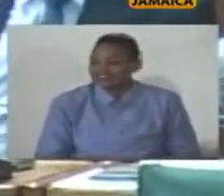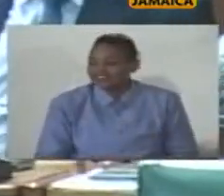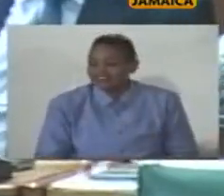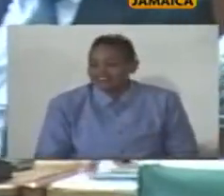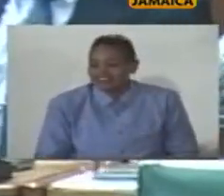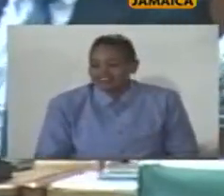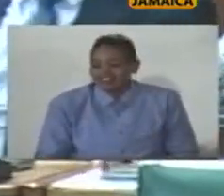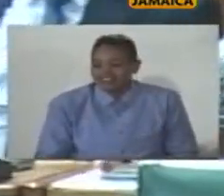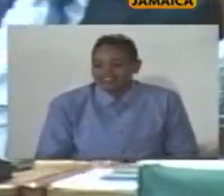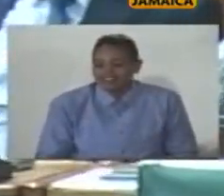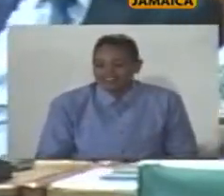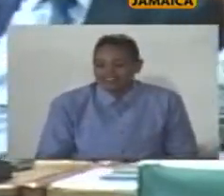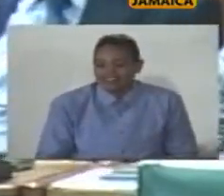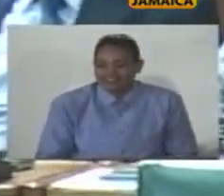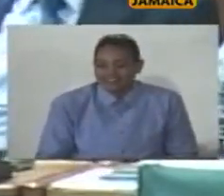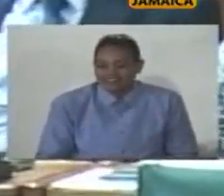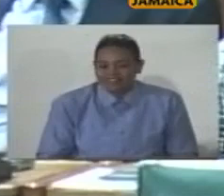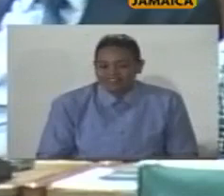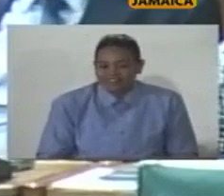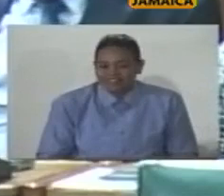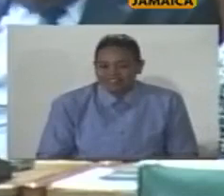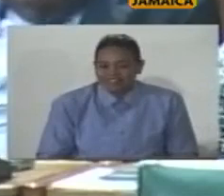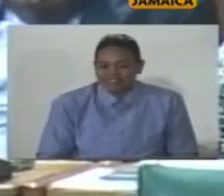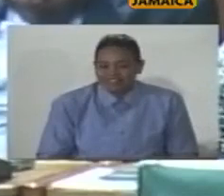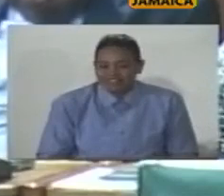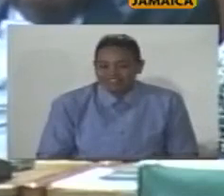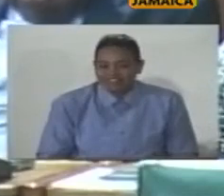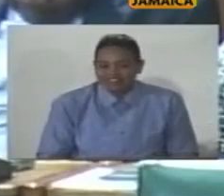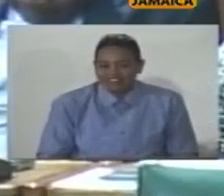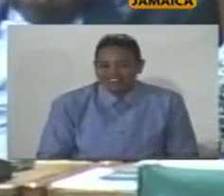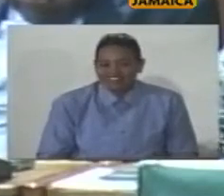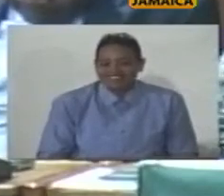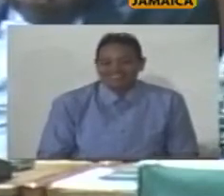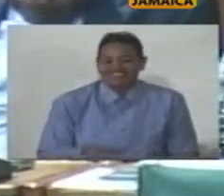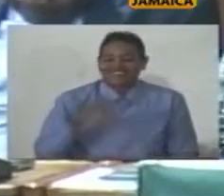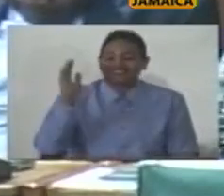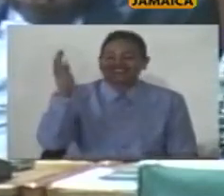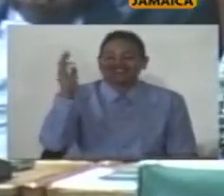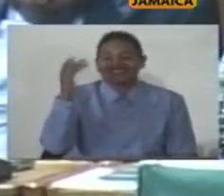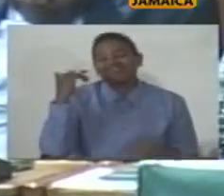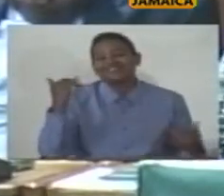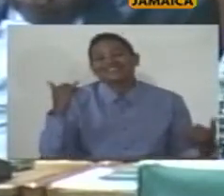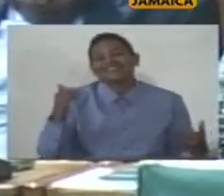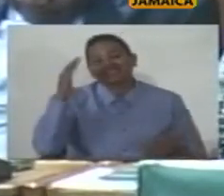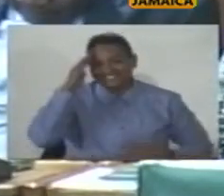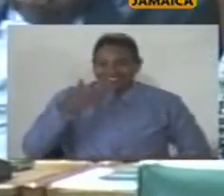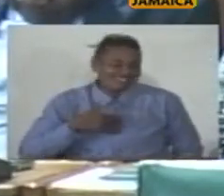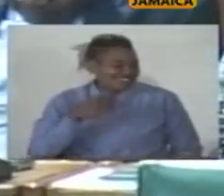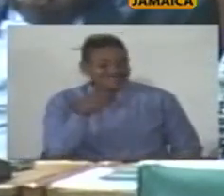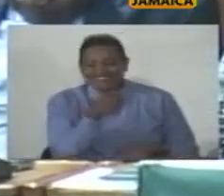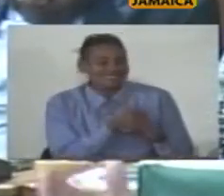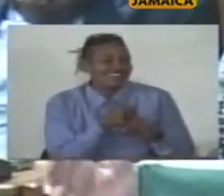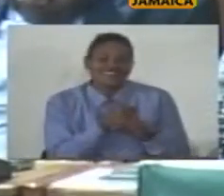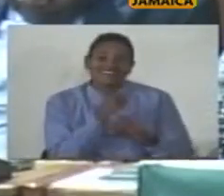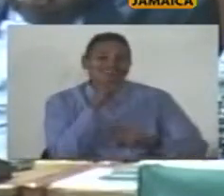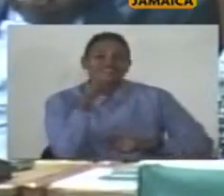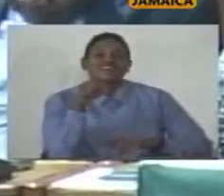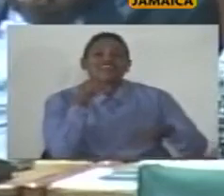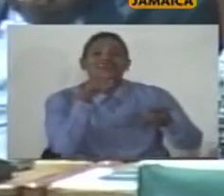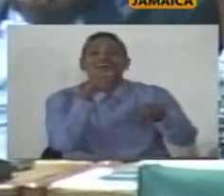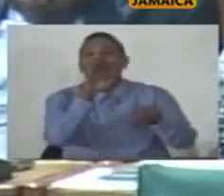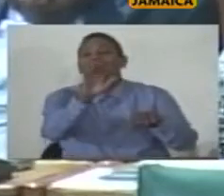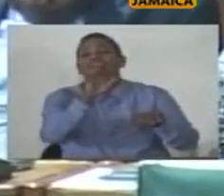And so, Mr. Speaker, I am now going to invite you to call on one